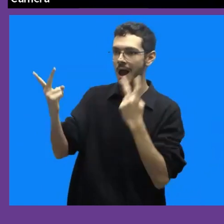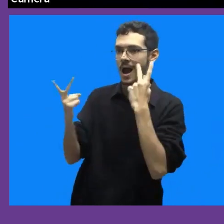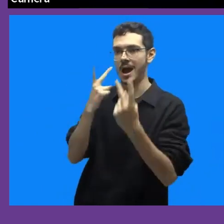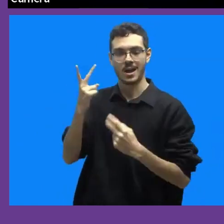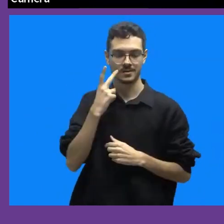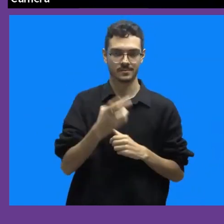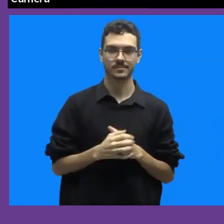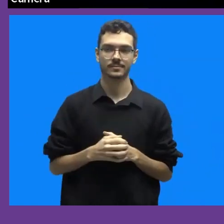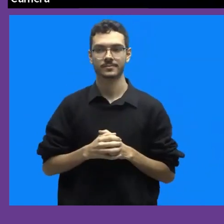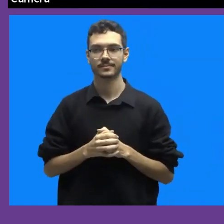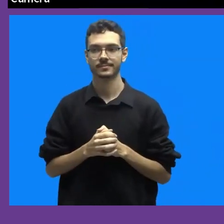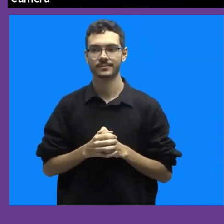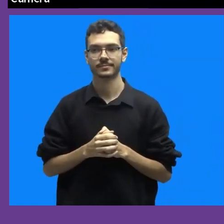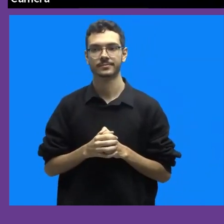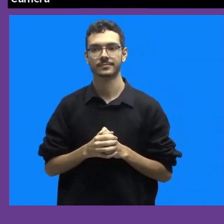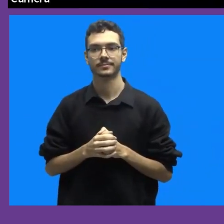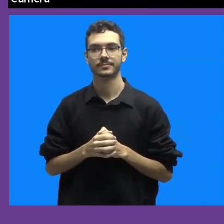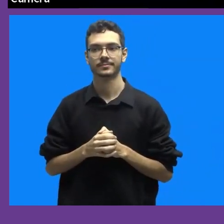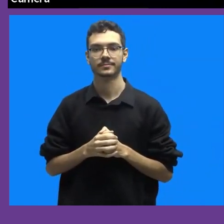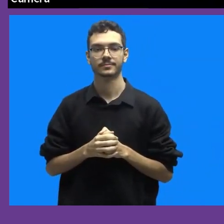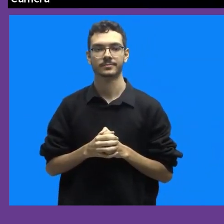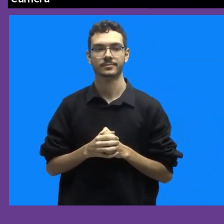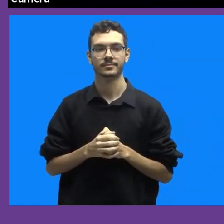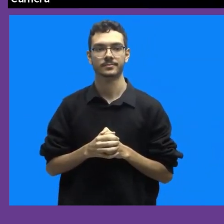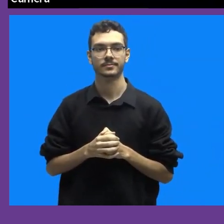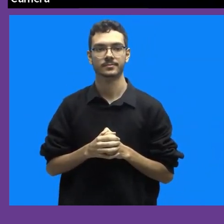like yourselves and me, that I will participate also in that section.